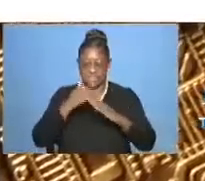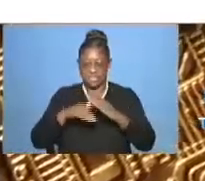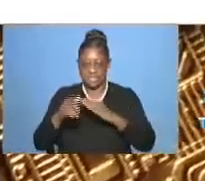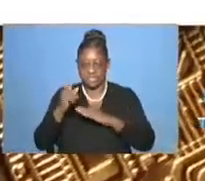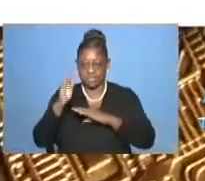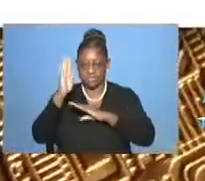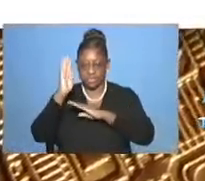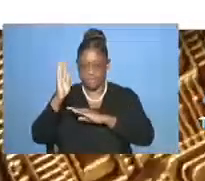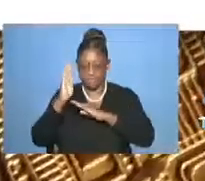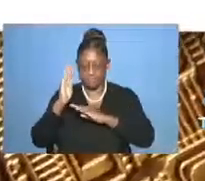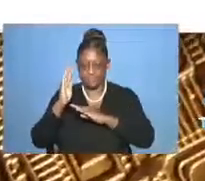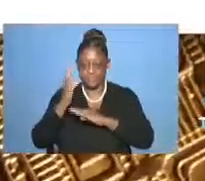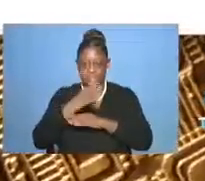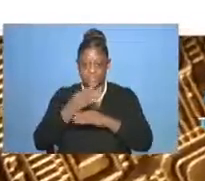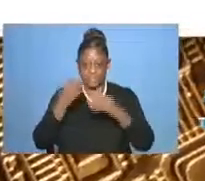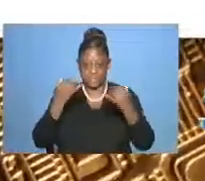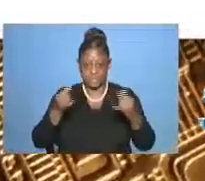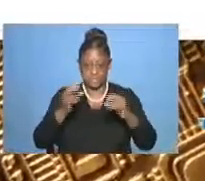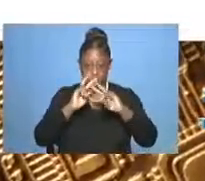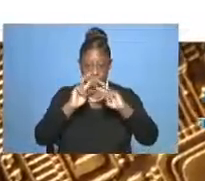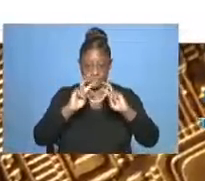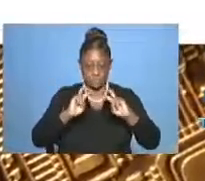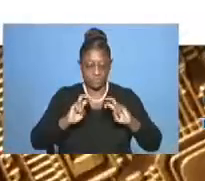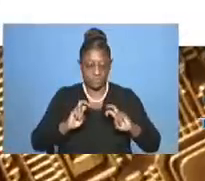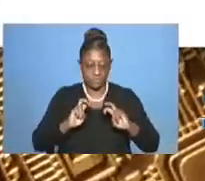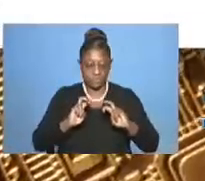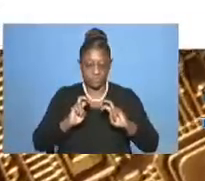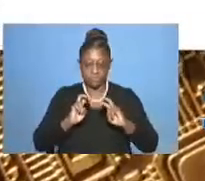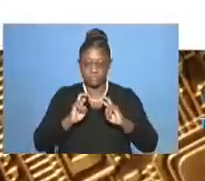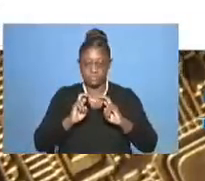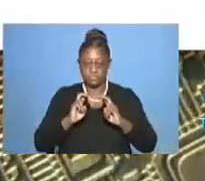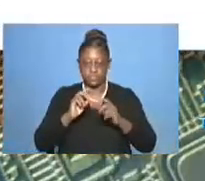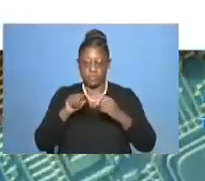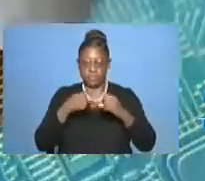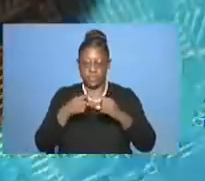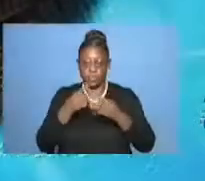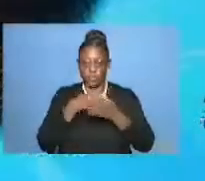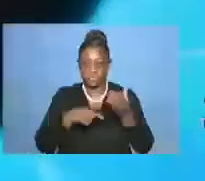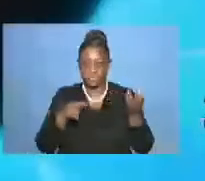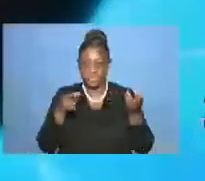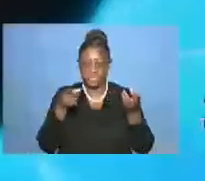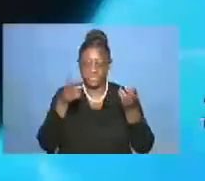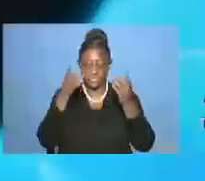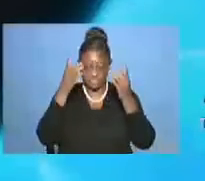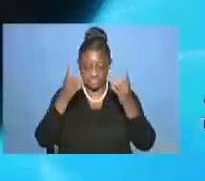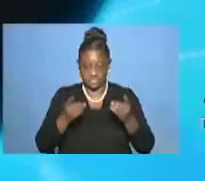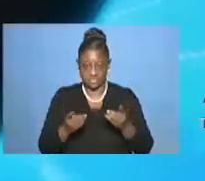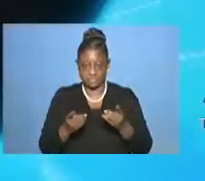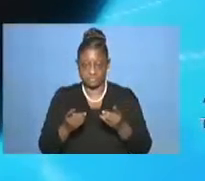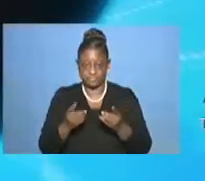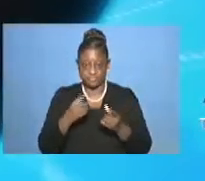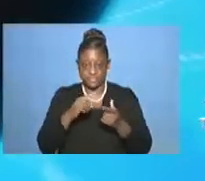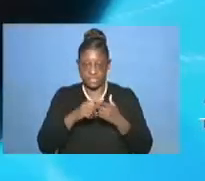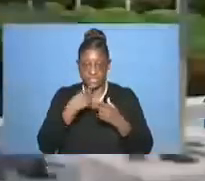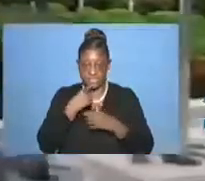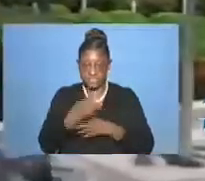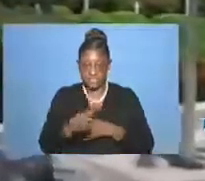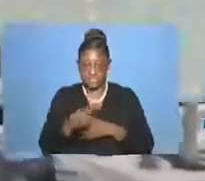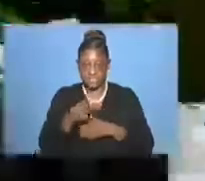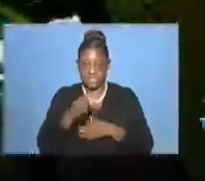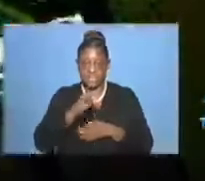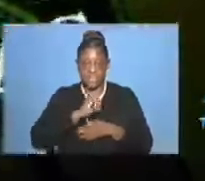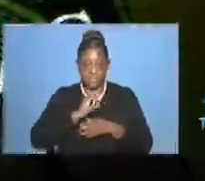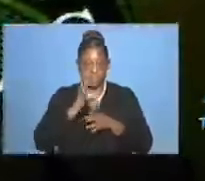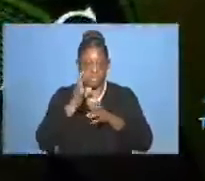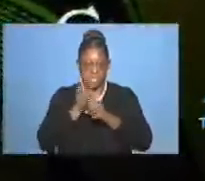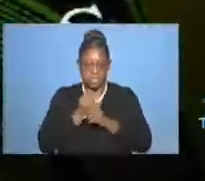local investigations into the company's operations. While Bankman-Fried has released a series of tweets noting, "I'll get to what